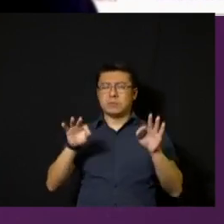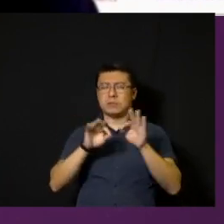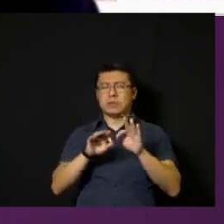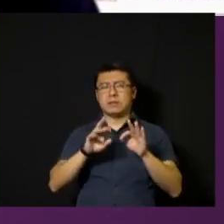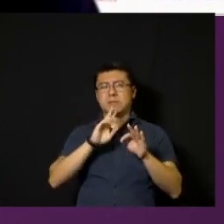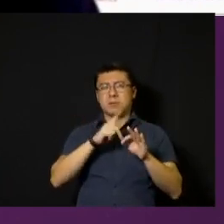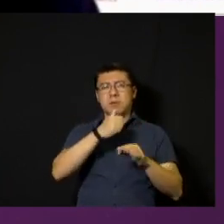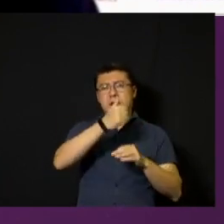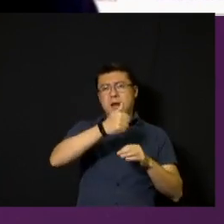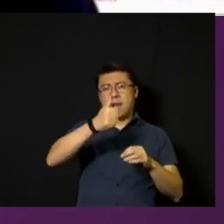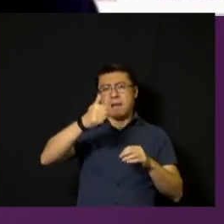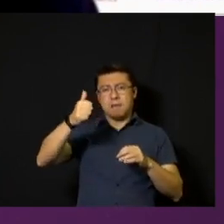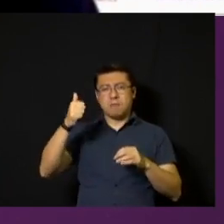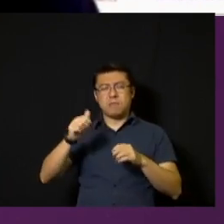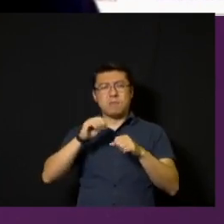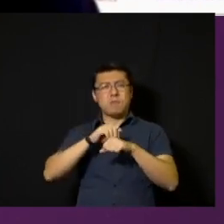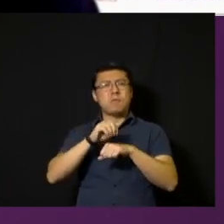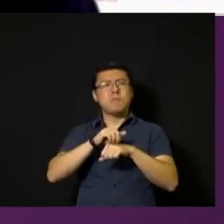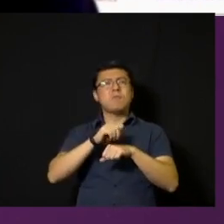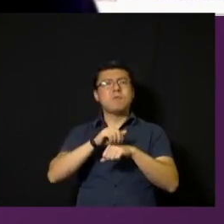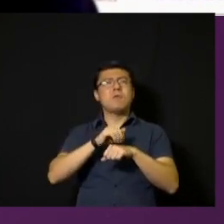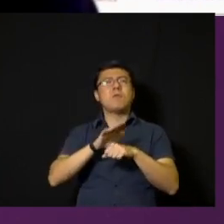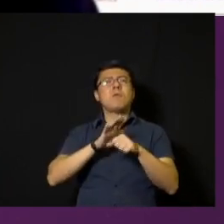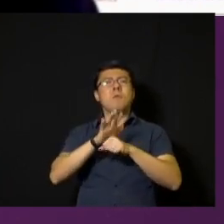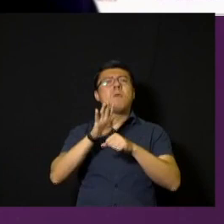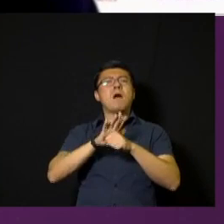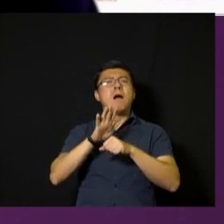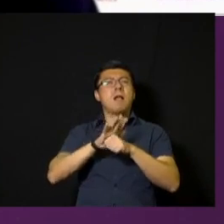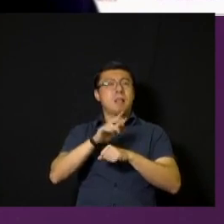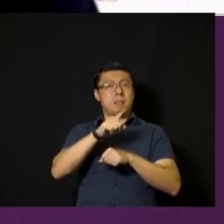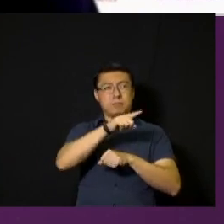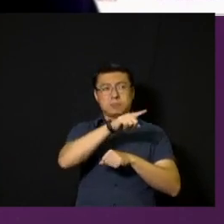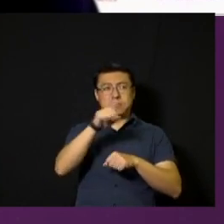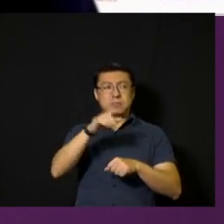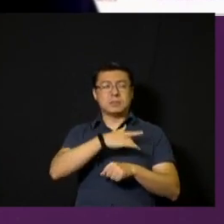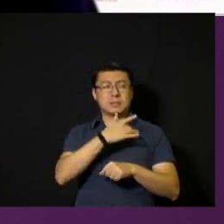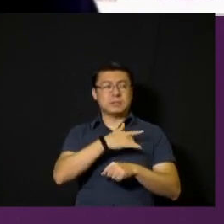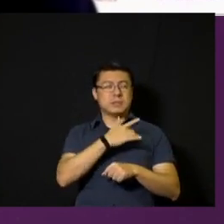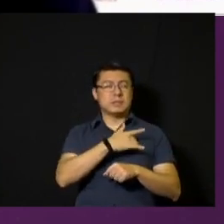company. Because companies may